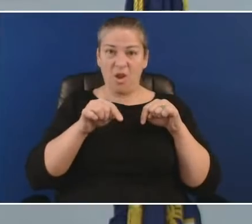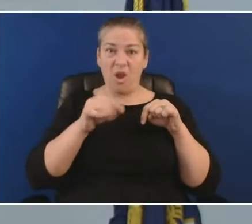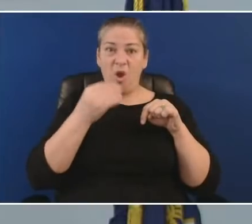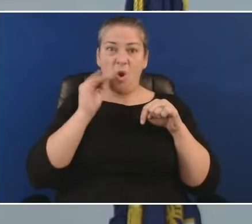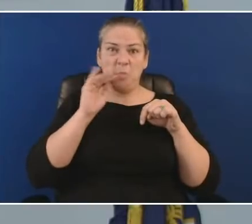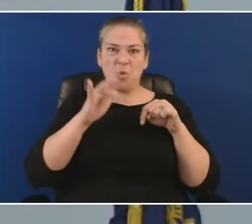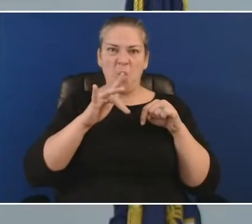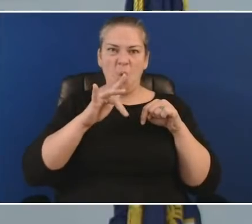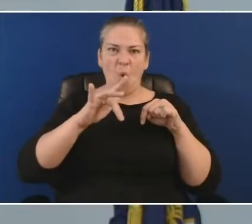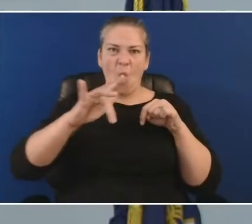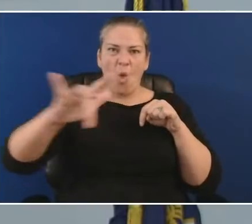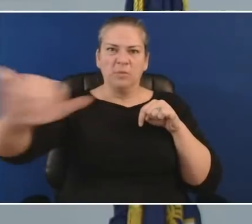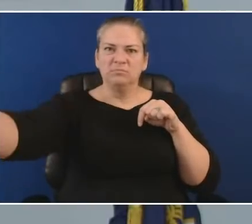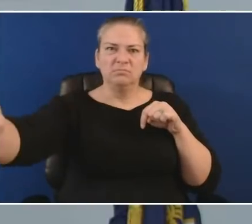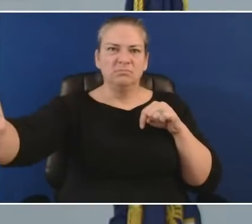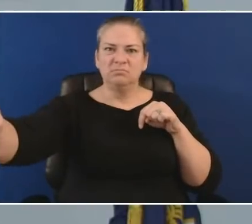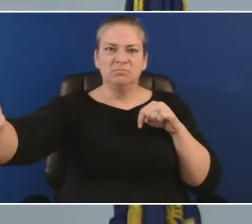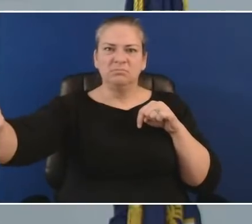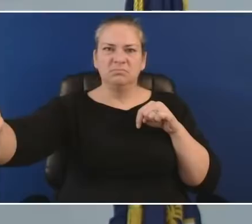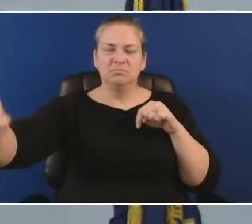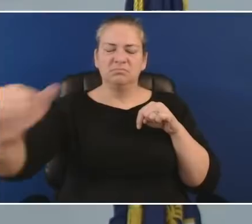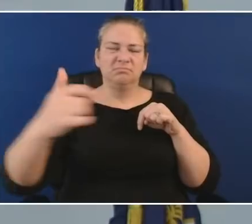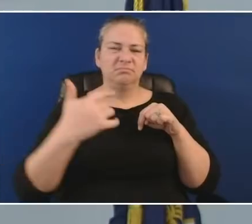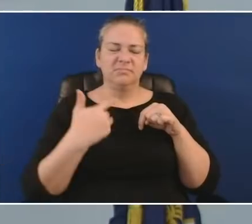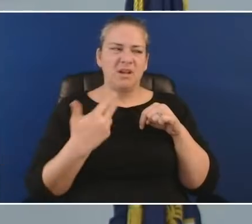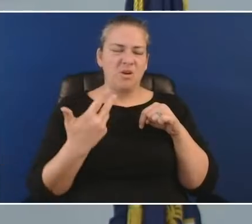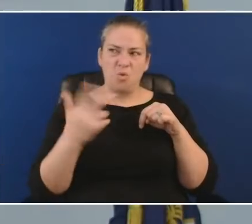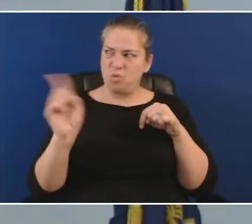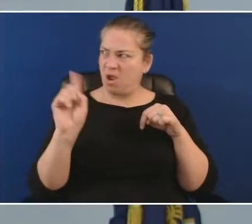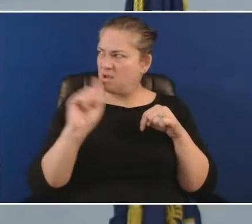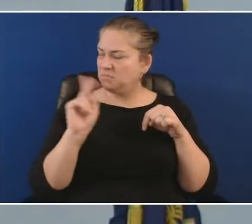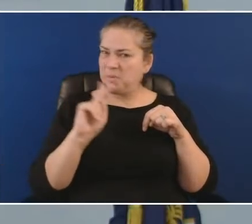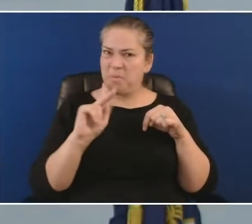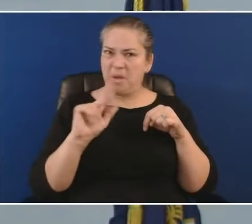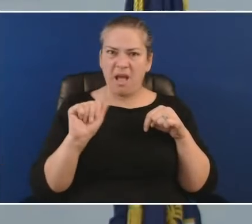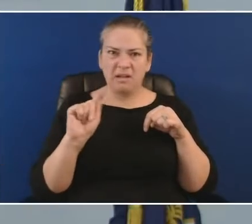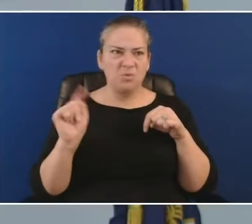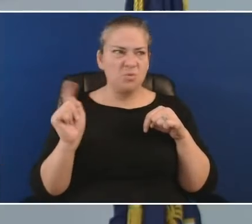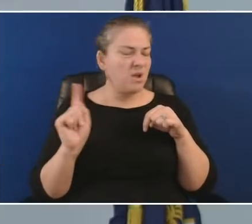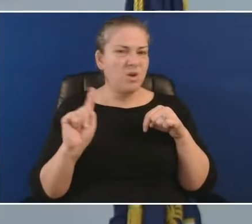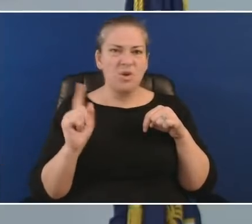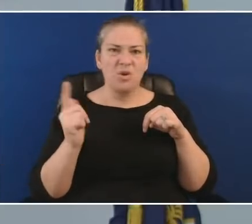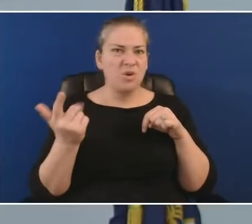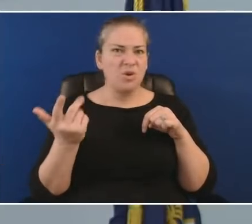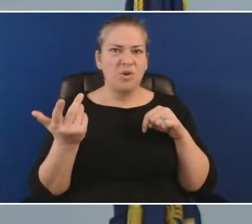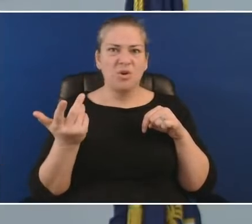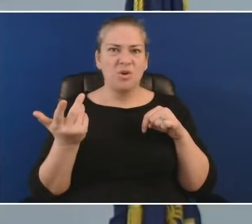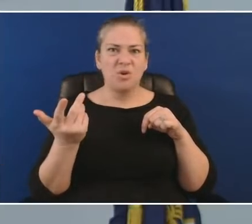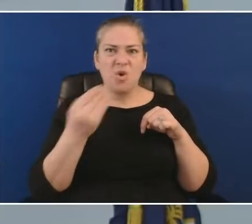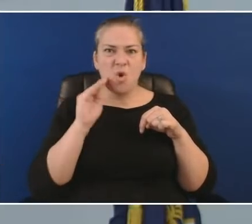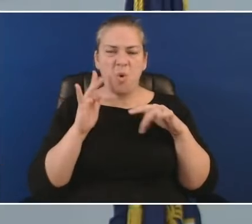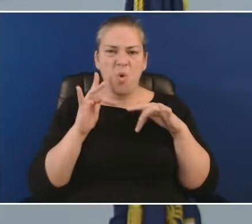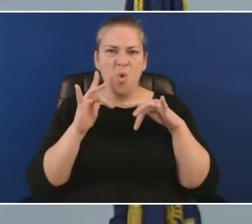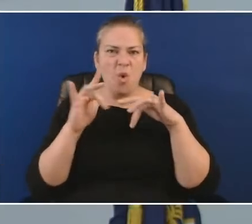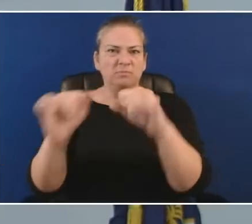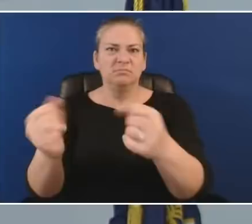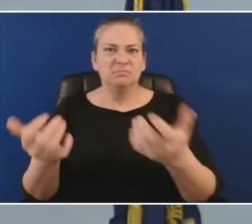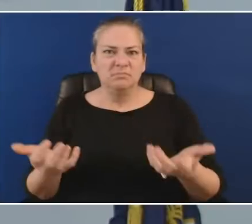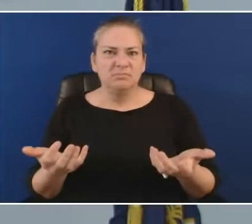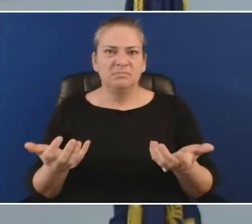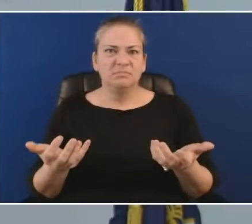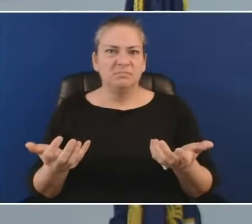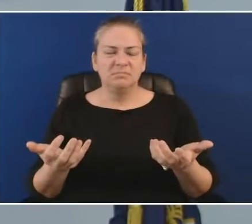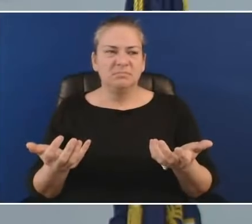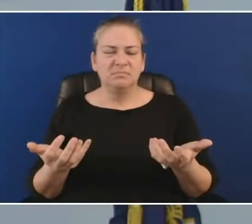house standing, and we don't know where all those people are. This was 4 different tornadoes,